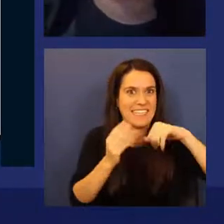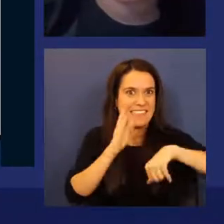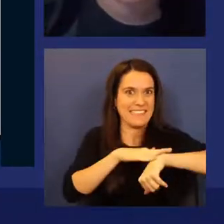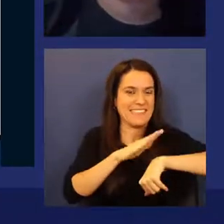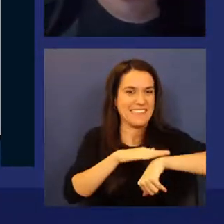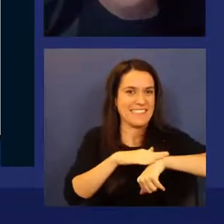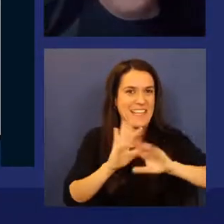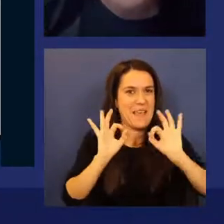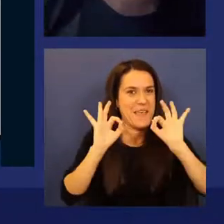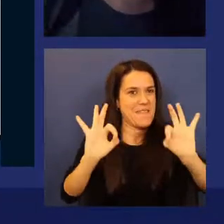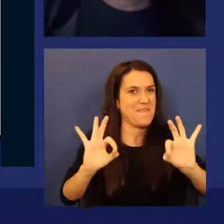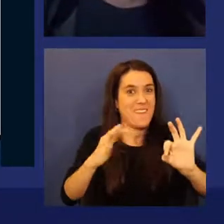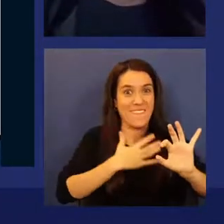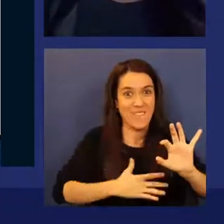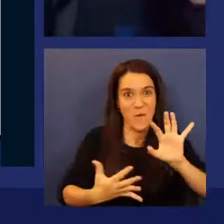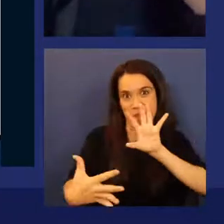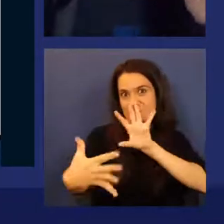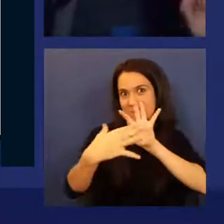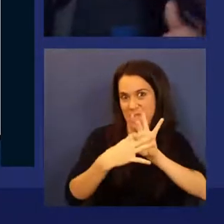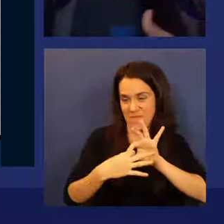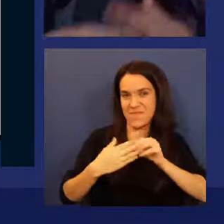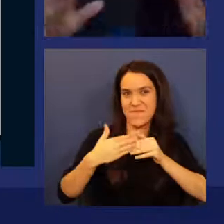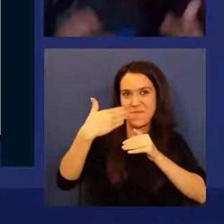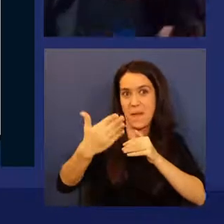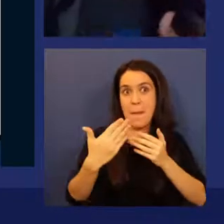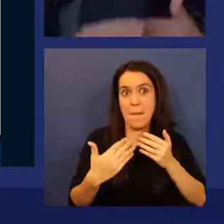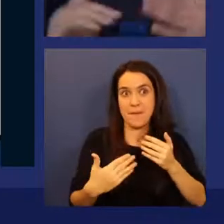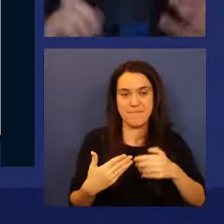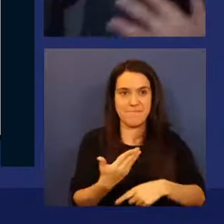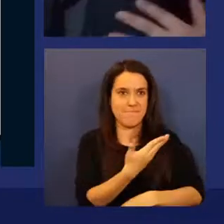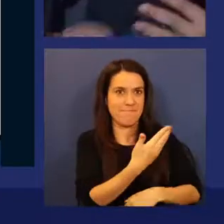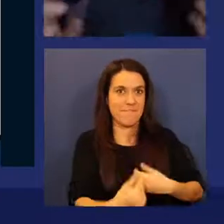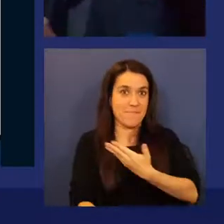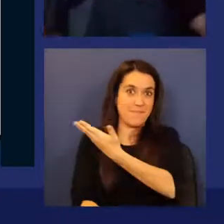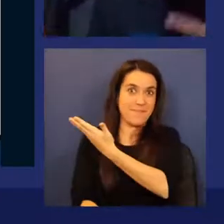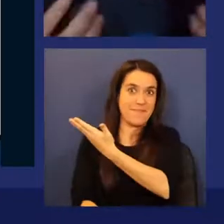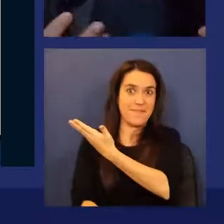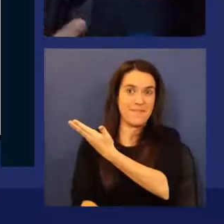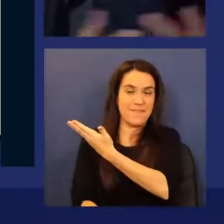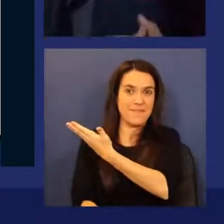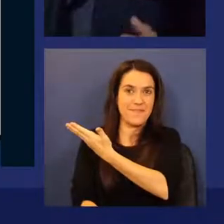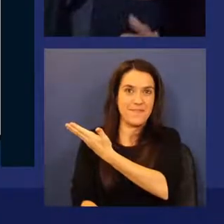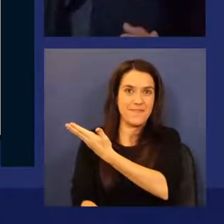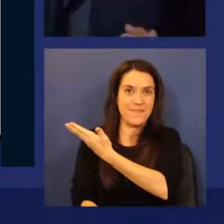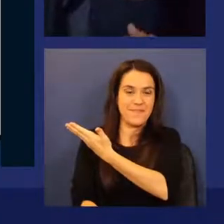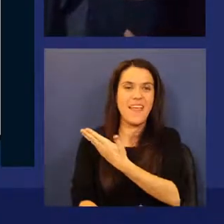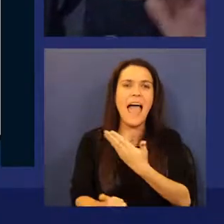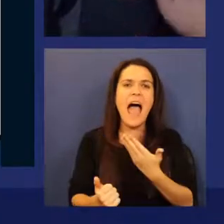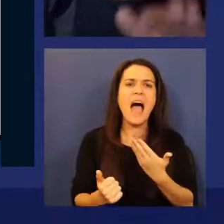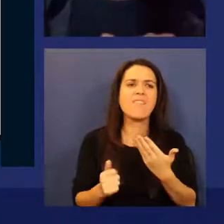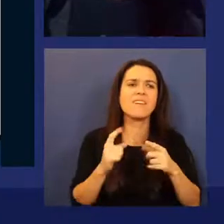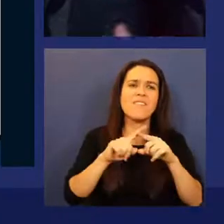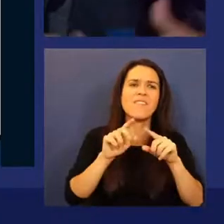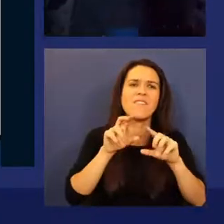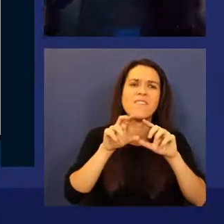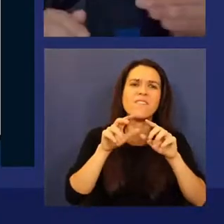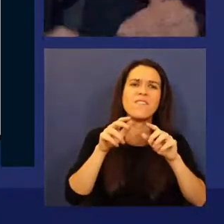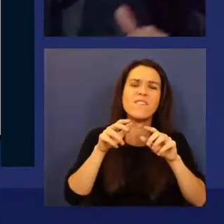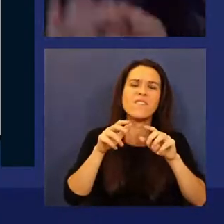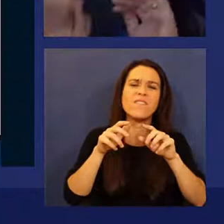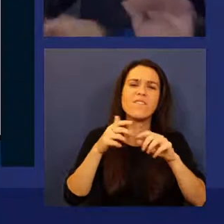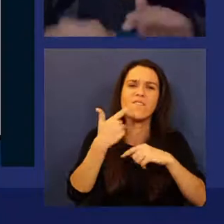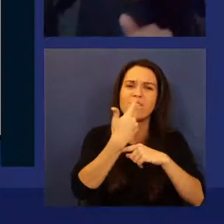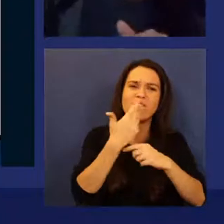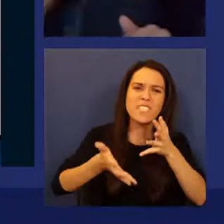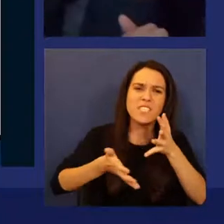to connect with me if you want to learn more. I do have a bunch of different tutorials and videos and resources that I always send to people. So if you